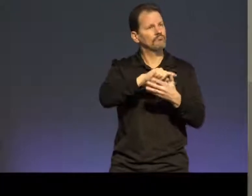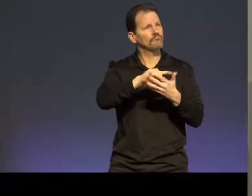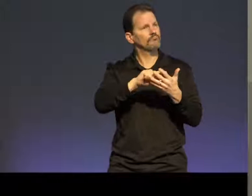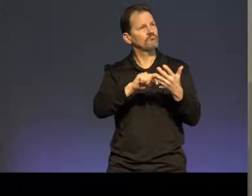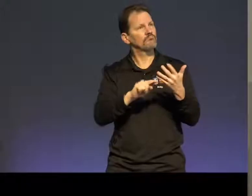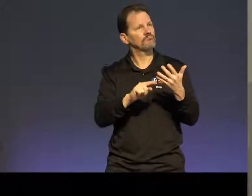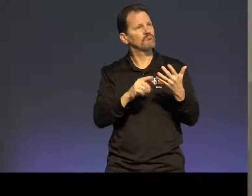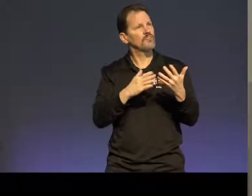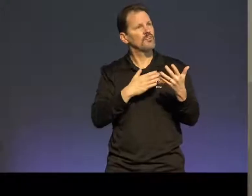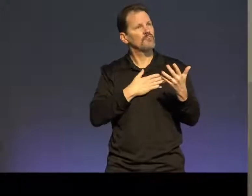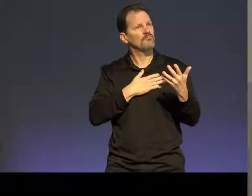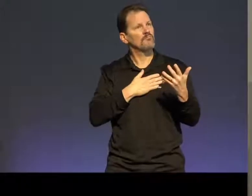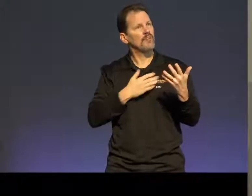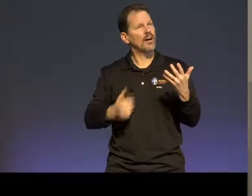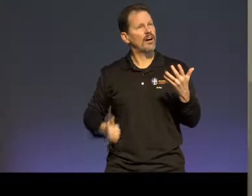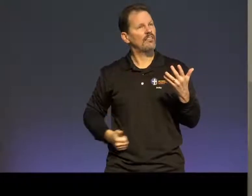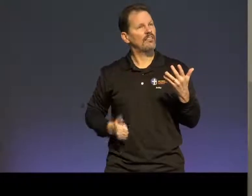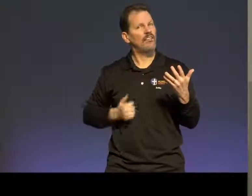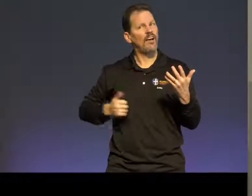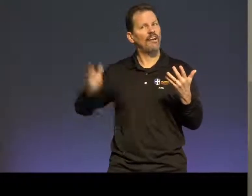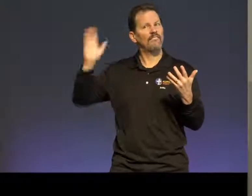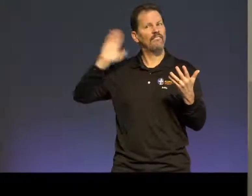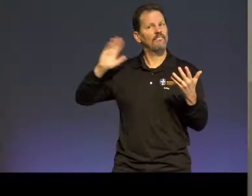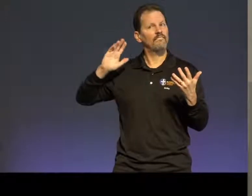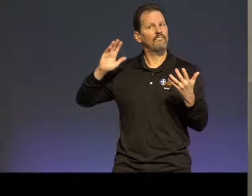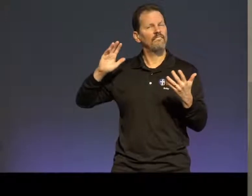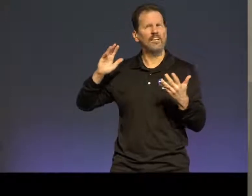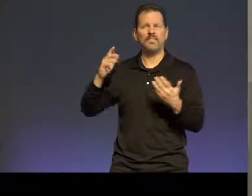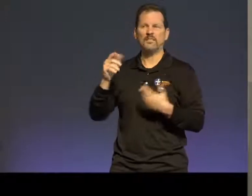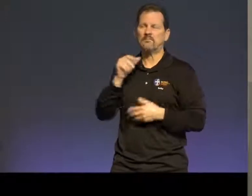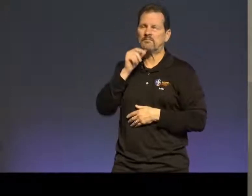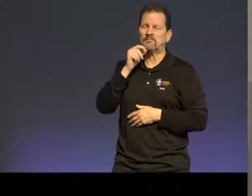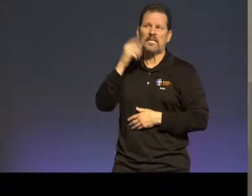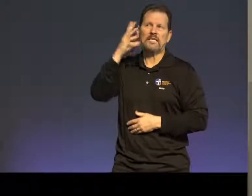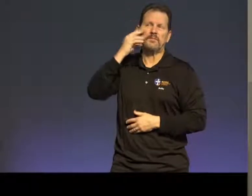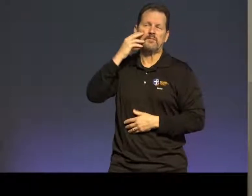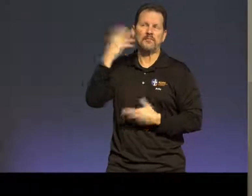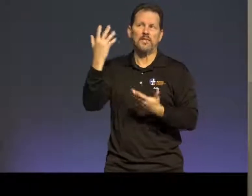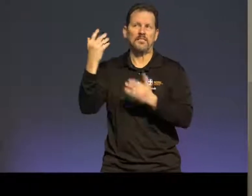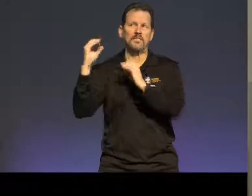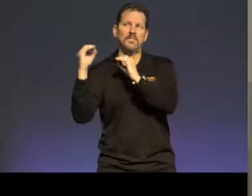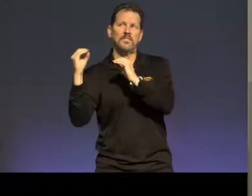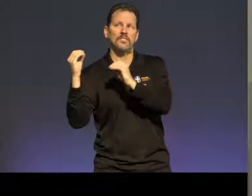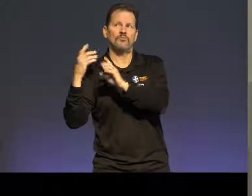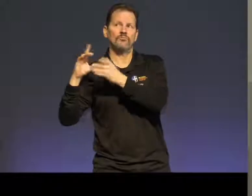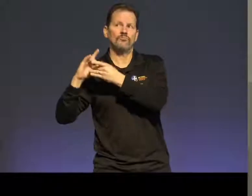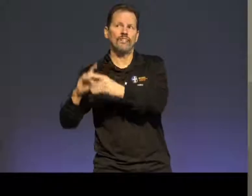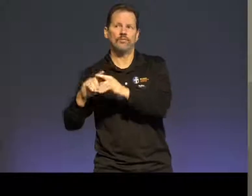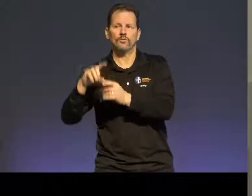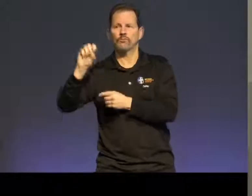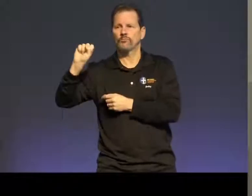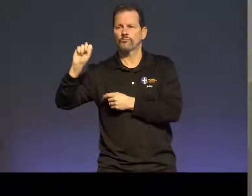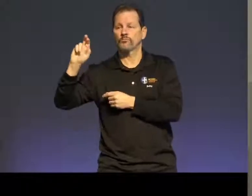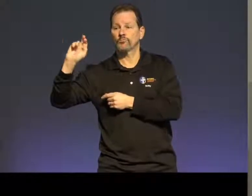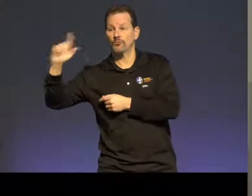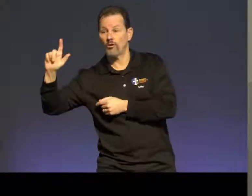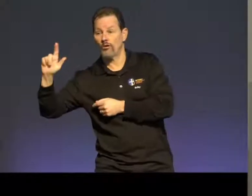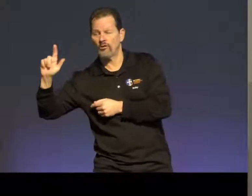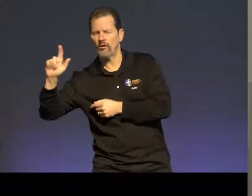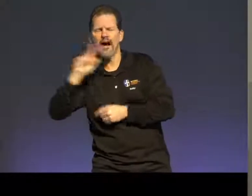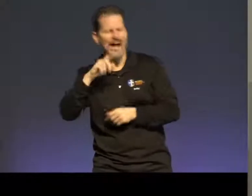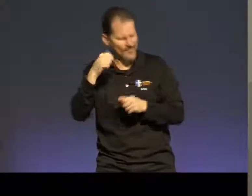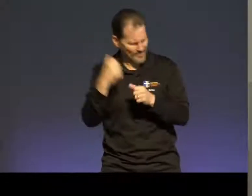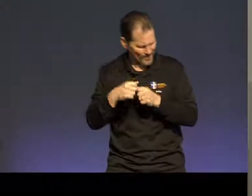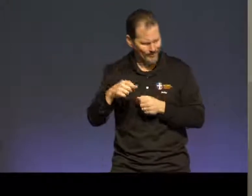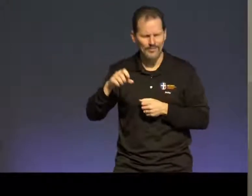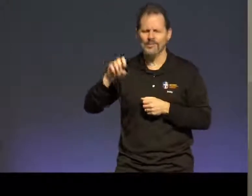much of teaching on what happened with Saul before David. The most I believe what I recall was he lost his kingdom